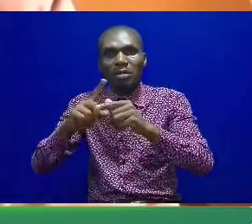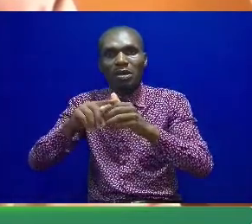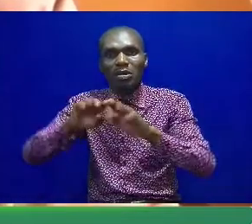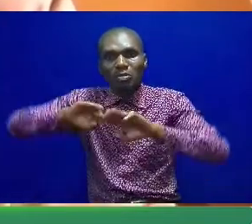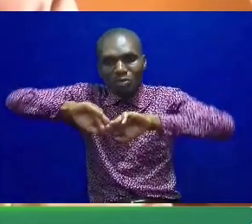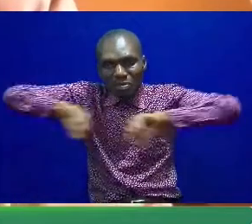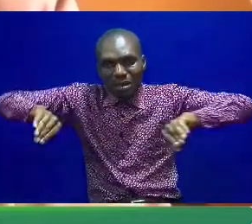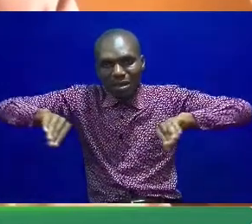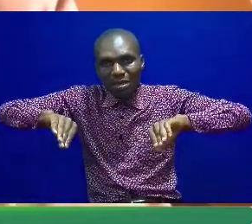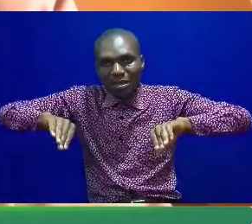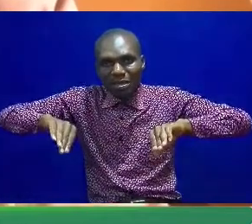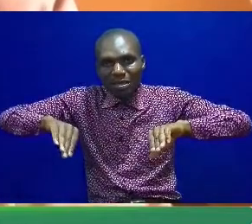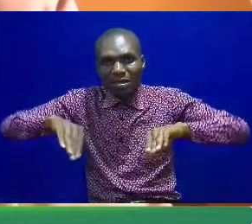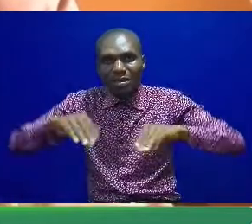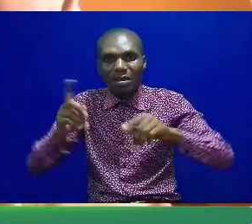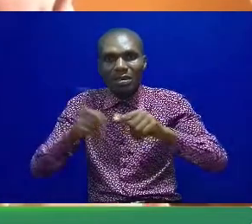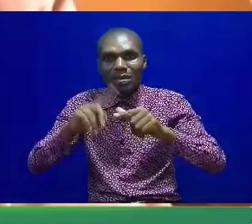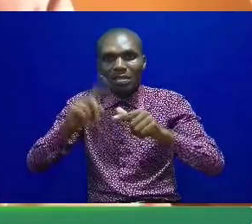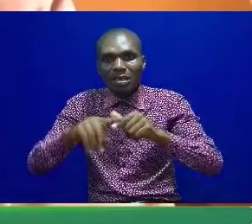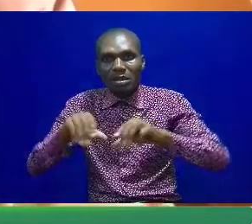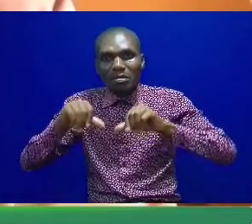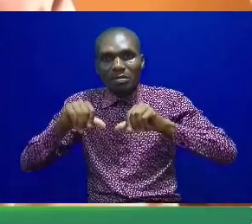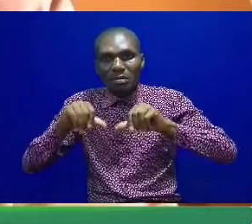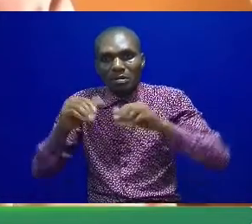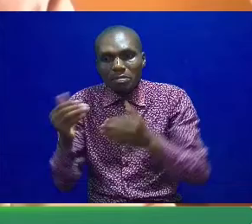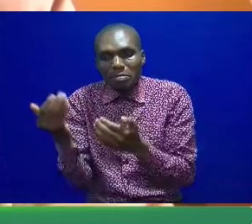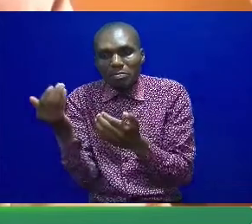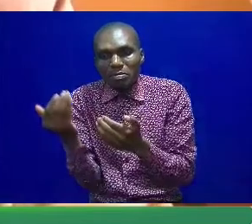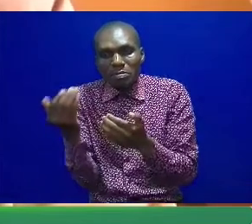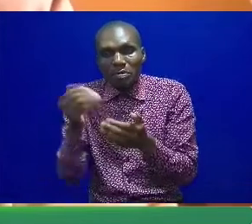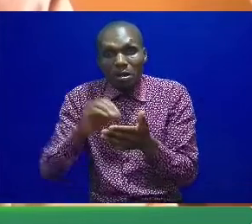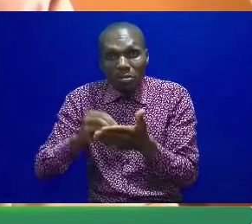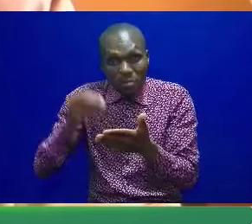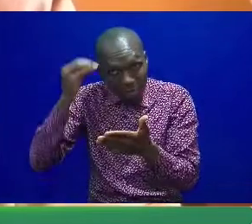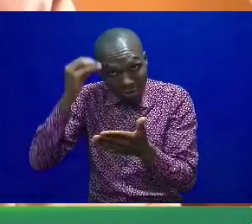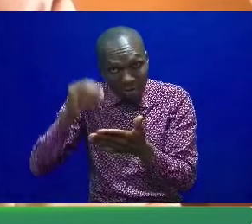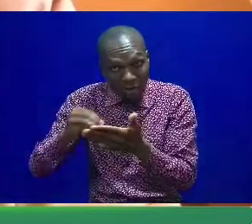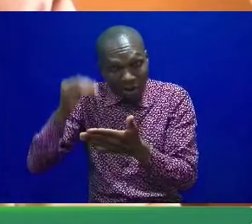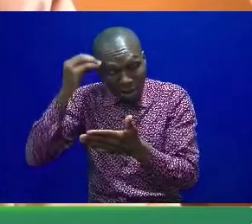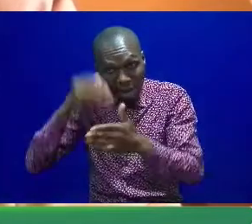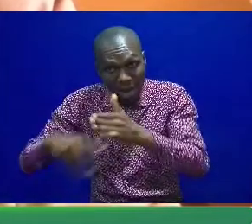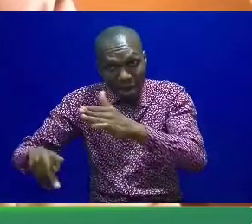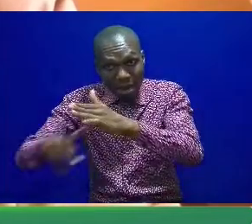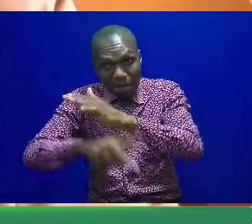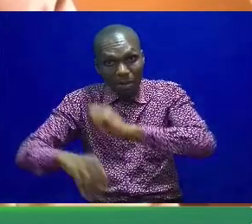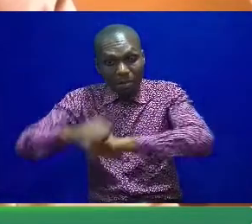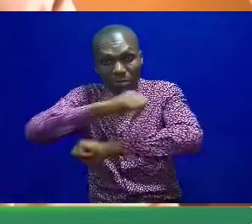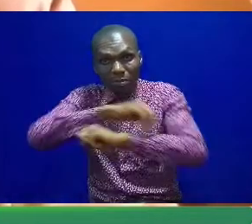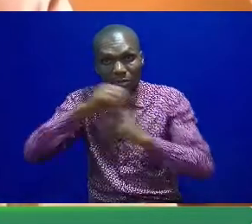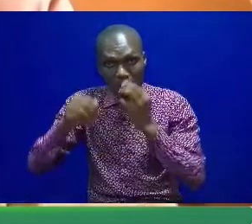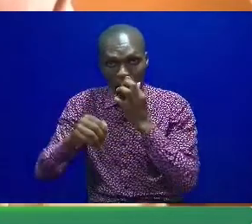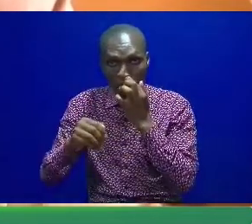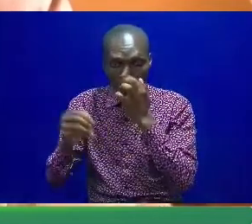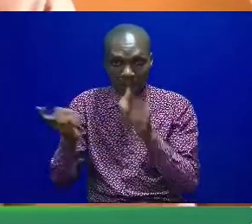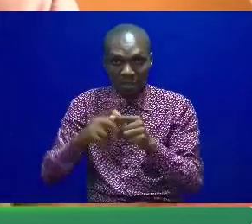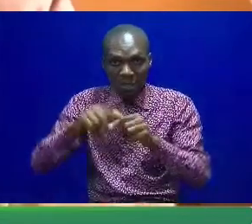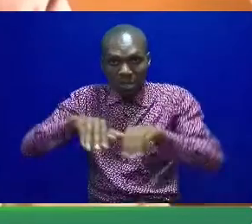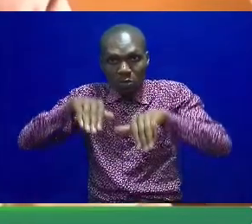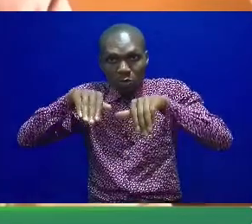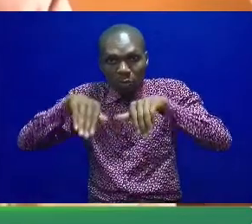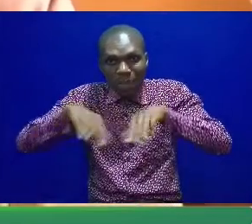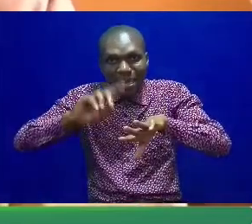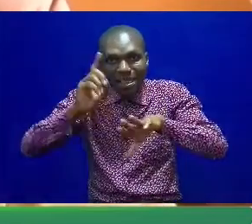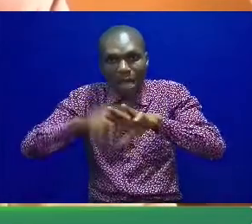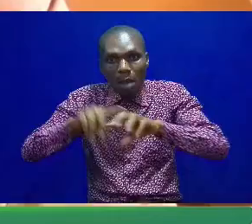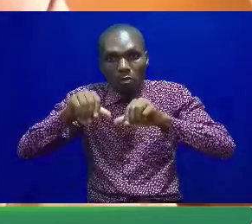congestion digabana bagenderere kobera primary gande gosomiwa ororo indi tuganye engakiri bako choko